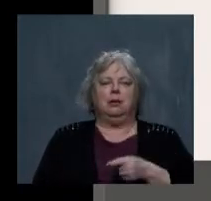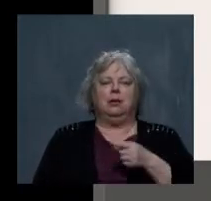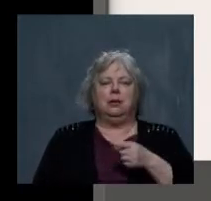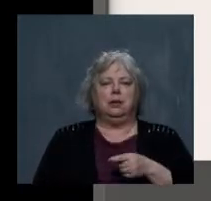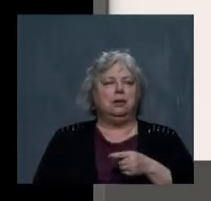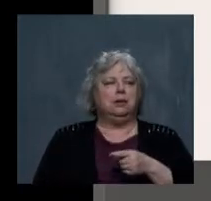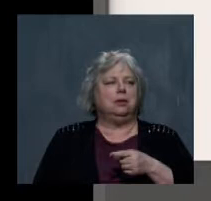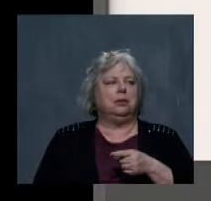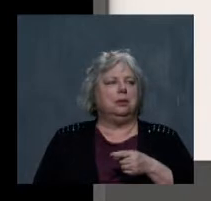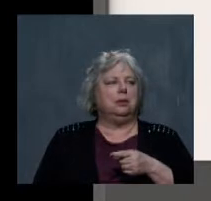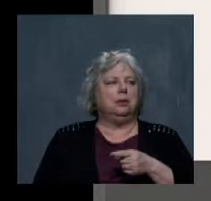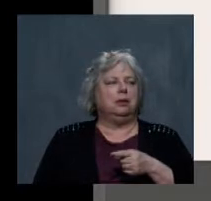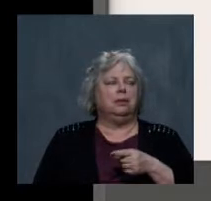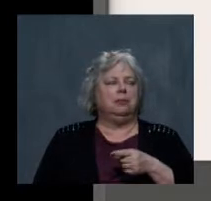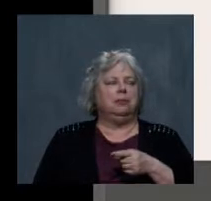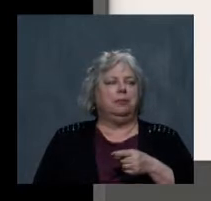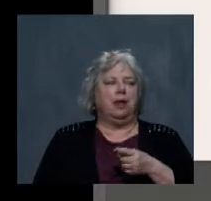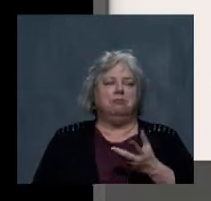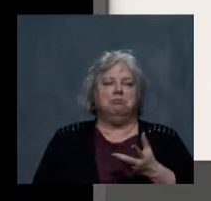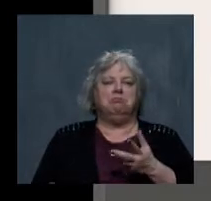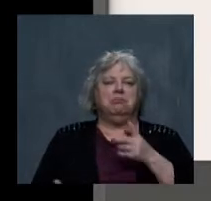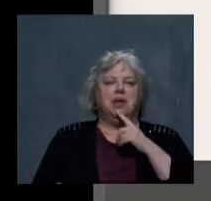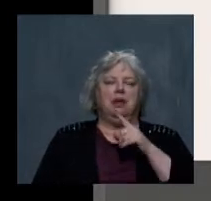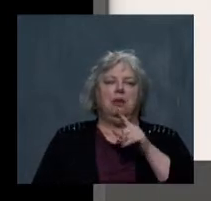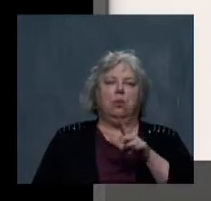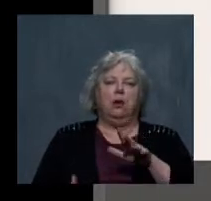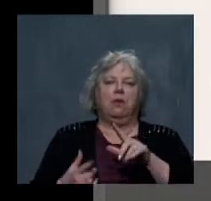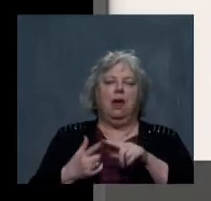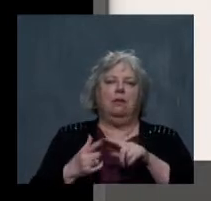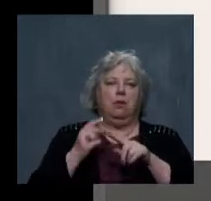you can see up here, the Hamilton, it's a